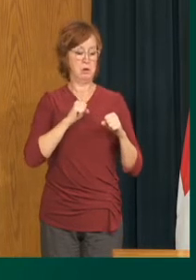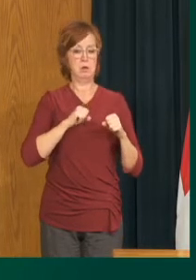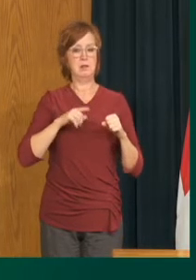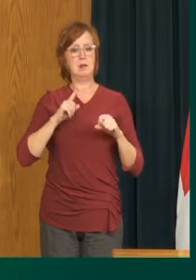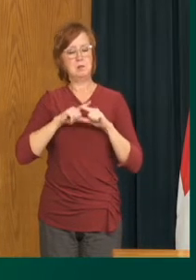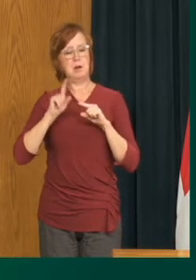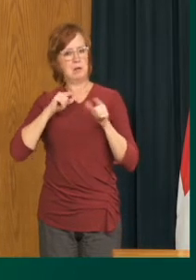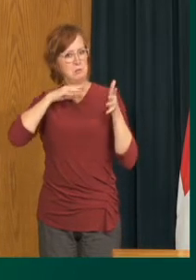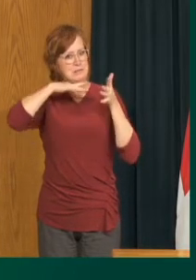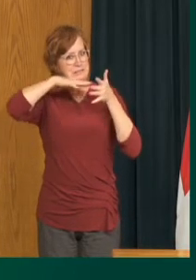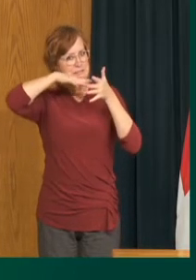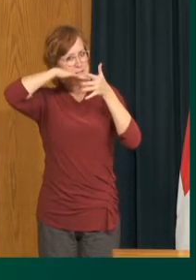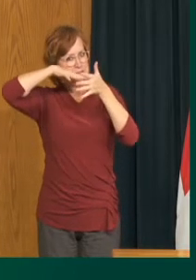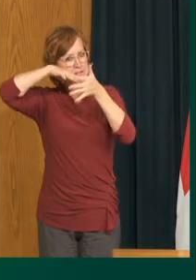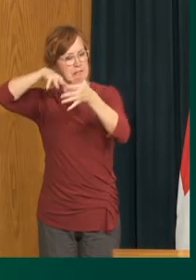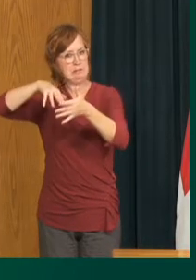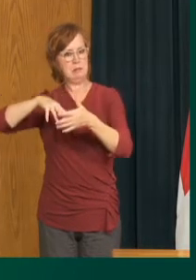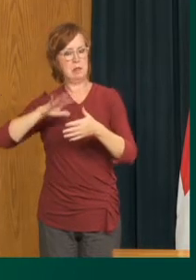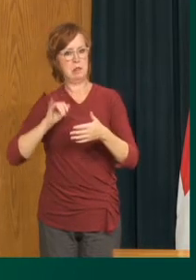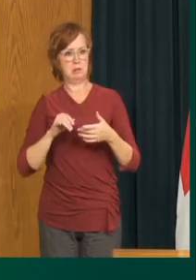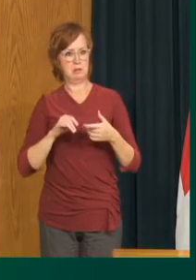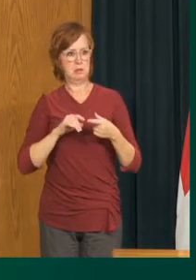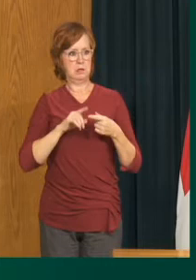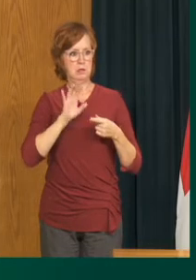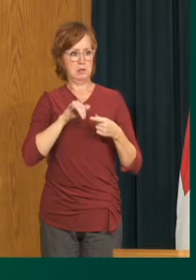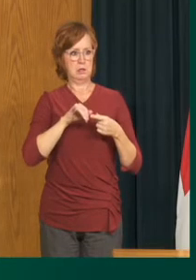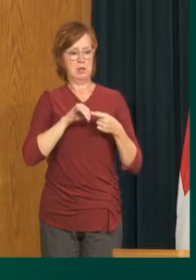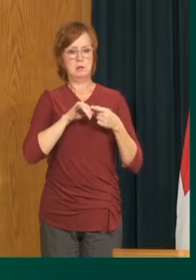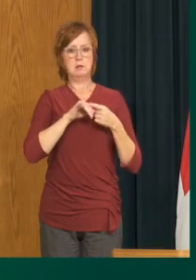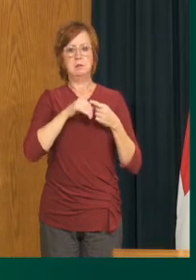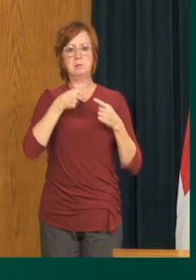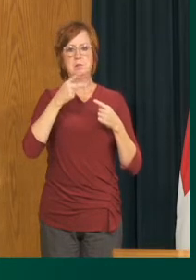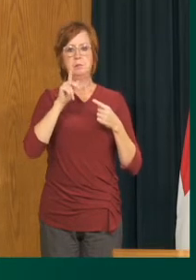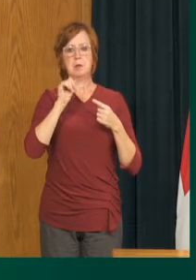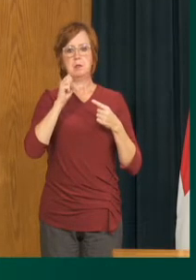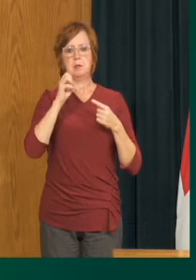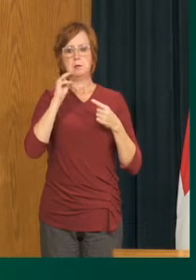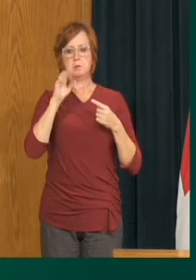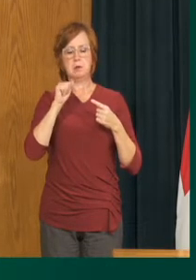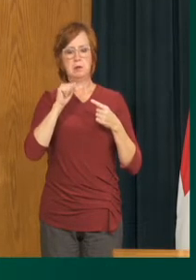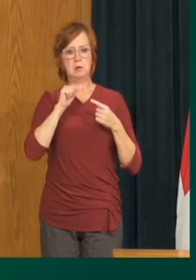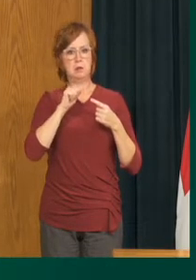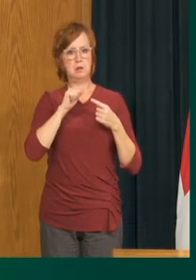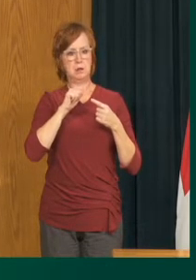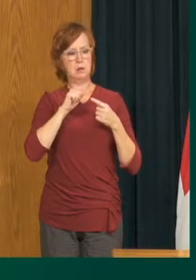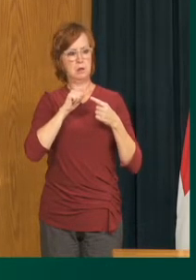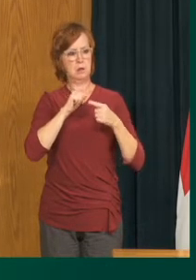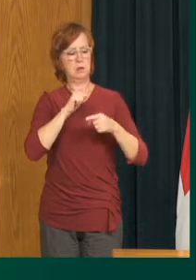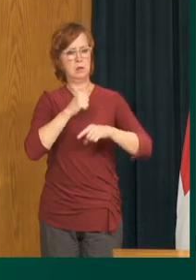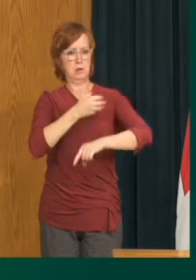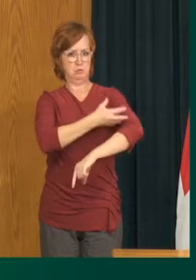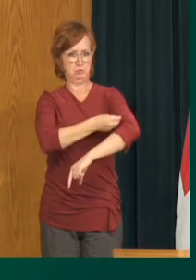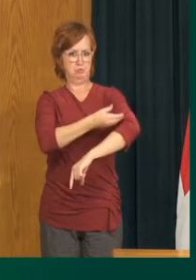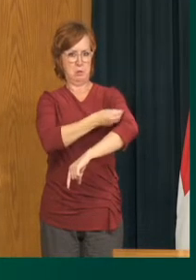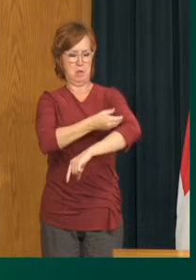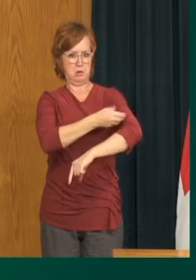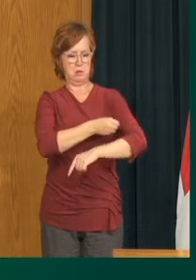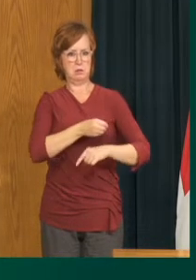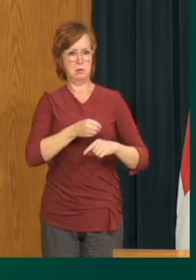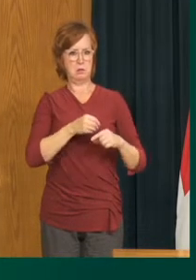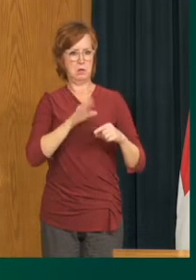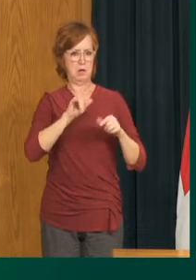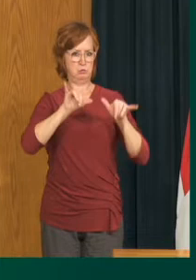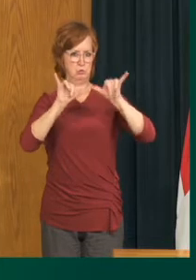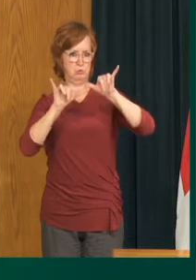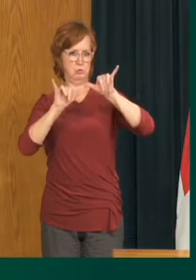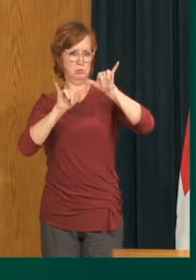additional benefit will accrue from, for example, convalescent plasma. So it is important to still evaluate their benefits. But I don't know, Scott, if you